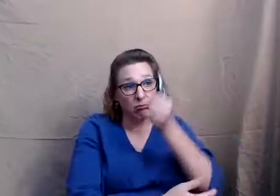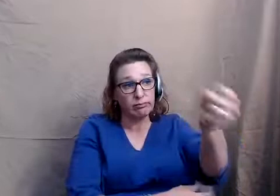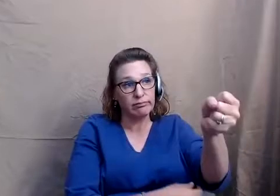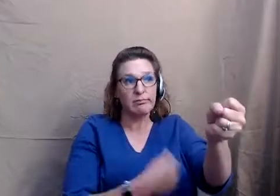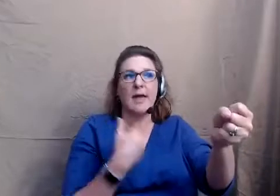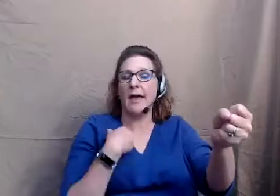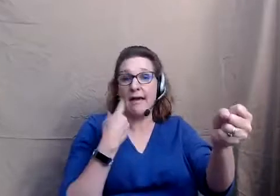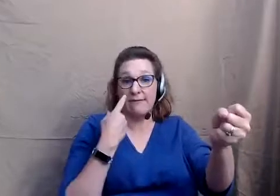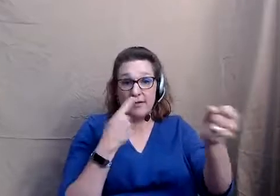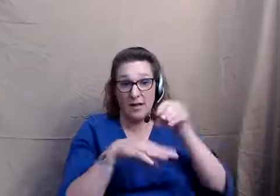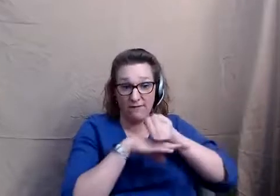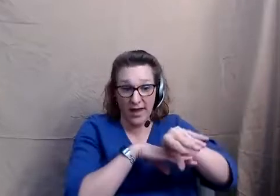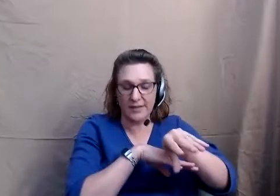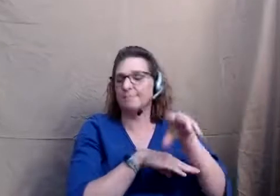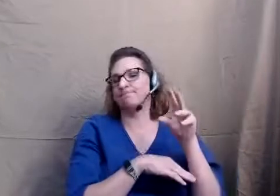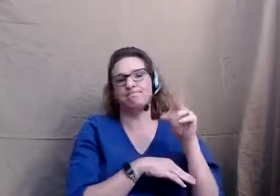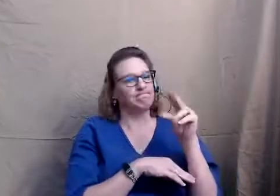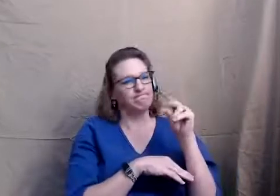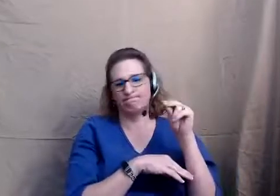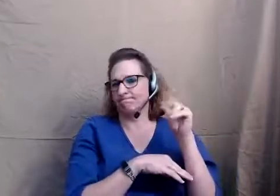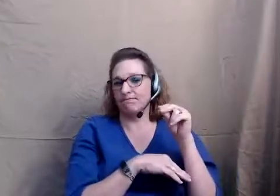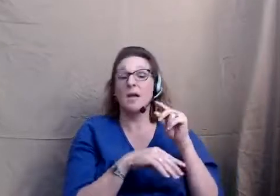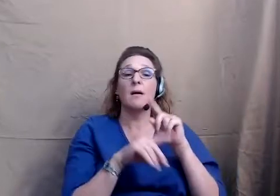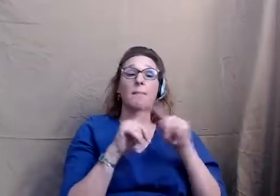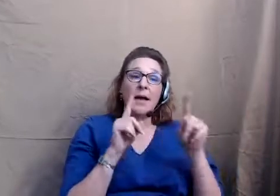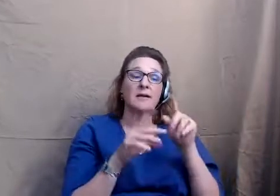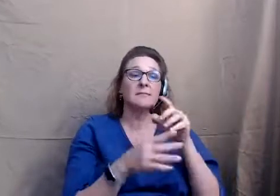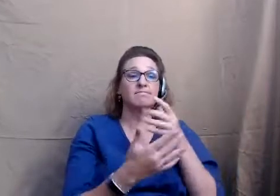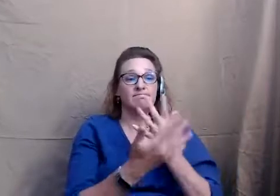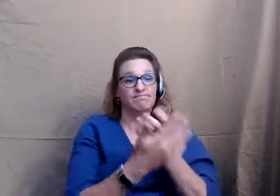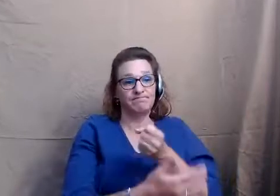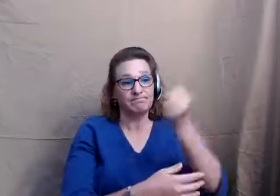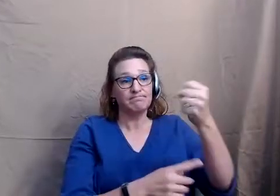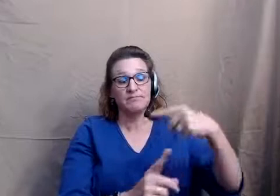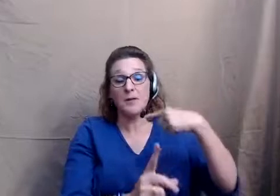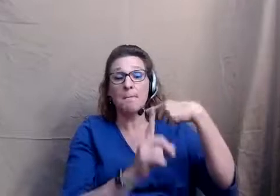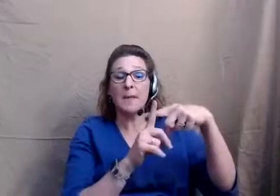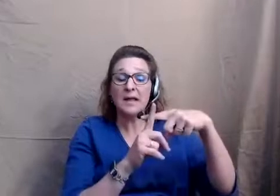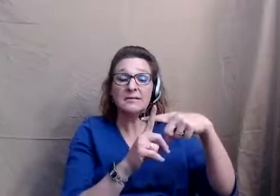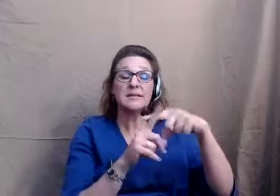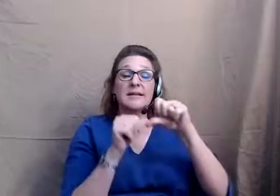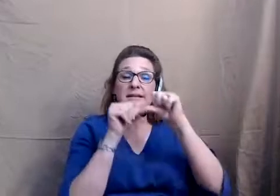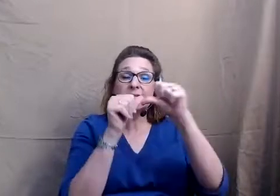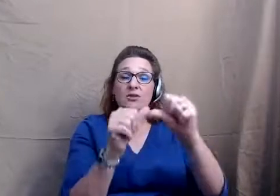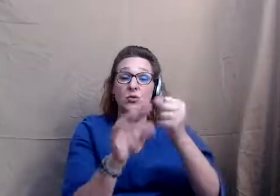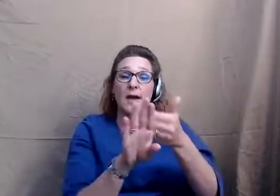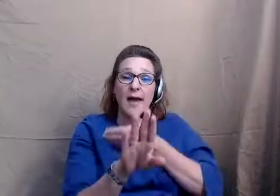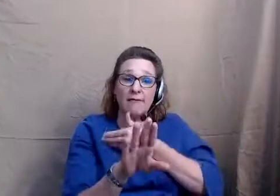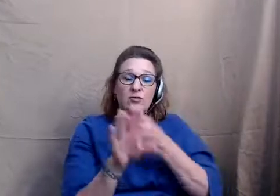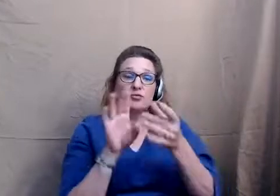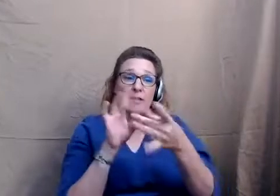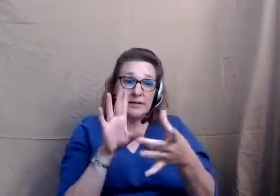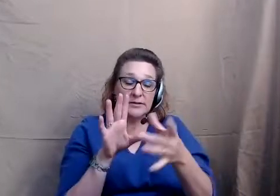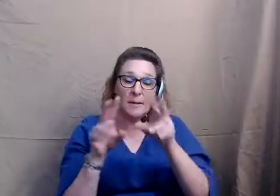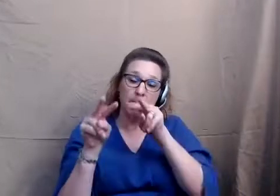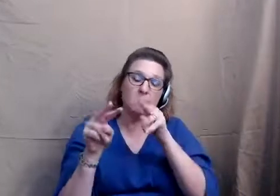on recidivist intimate partner violence, but that incarceration plus continued post-release monitoring may